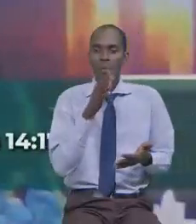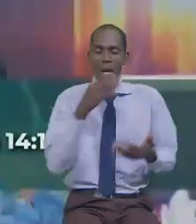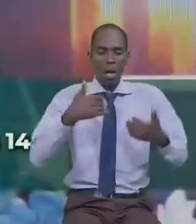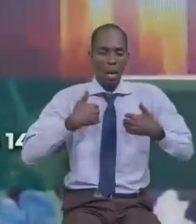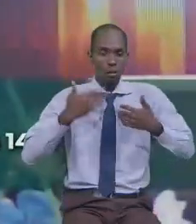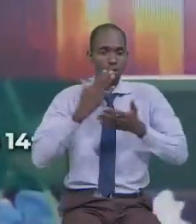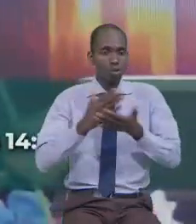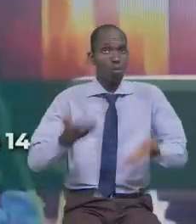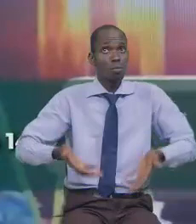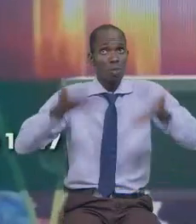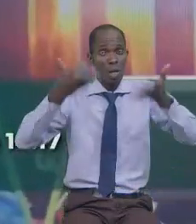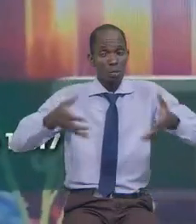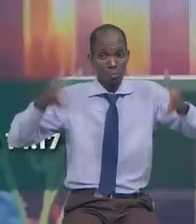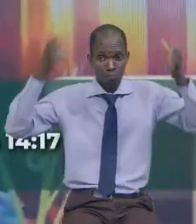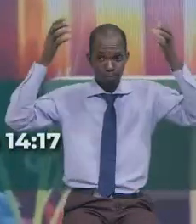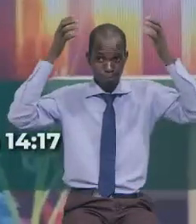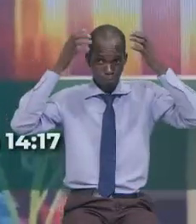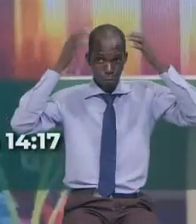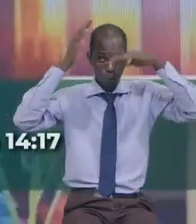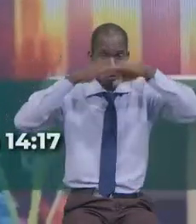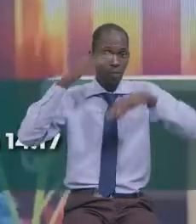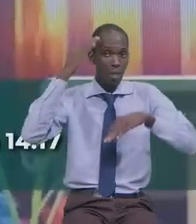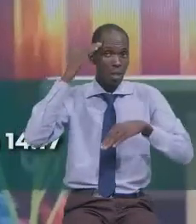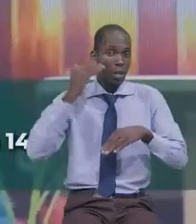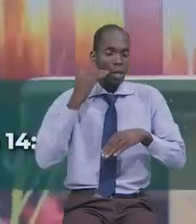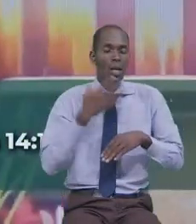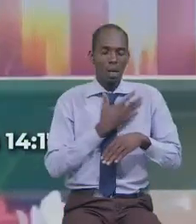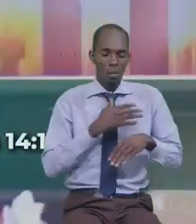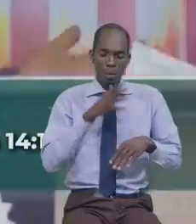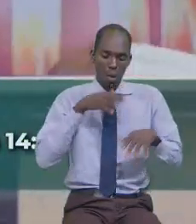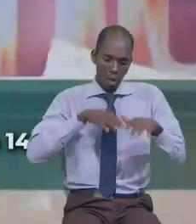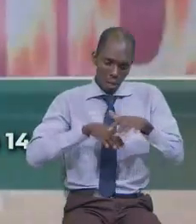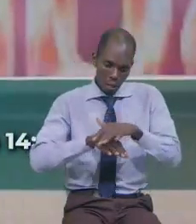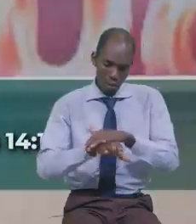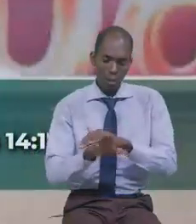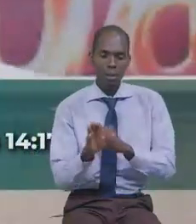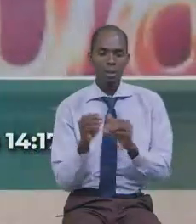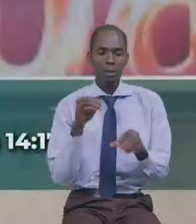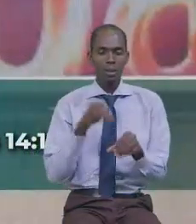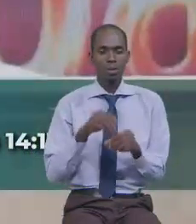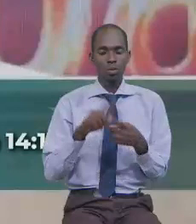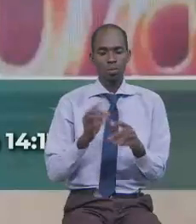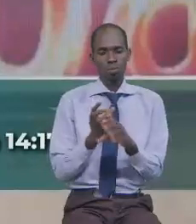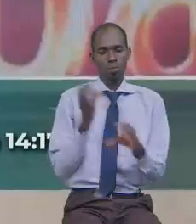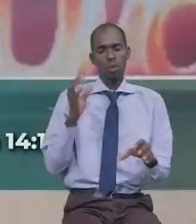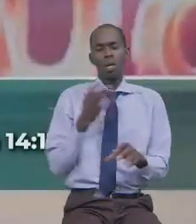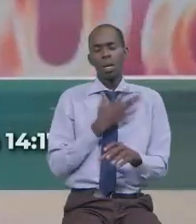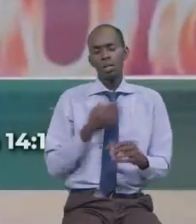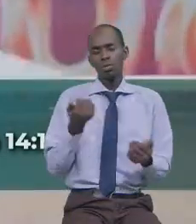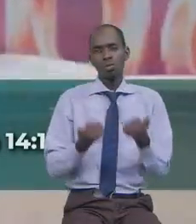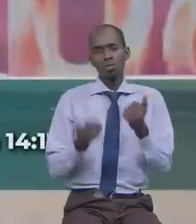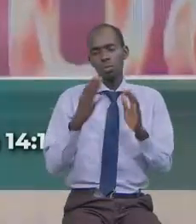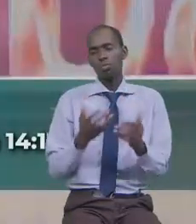And she entered, and the driver moved on. And the driver just looked back and saw Mama